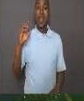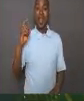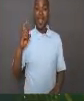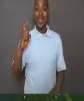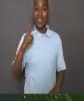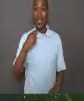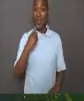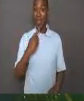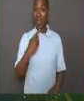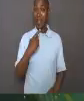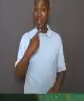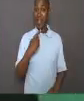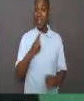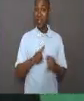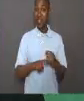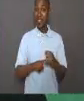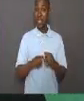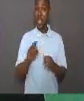a tapeworm.